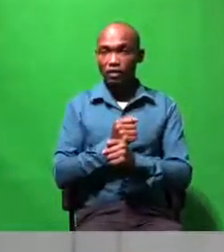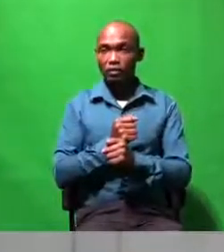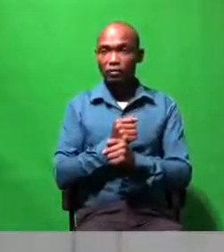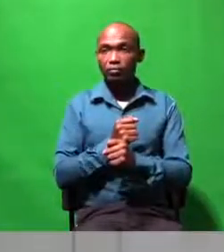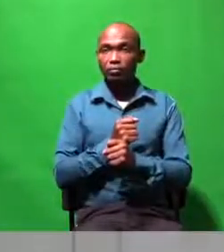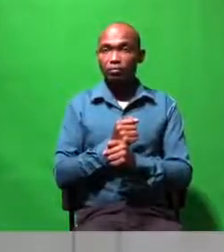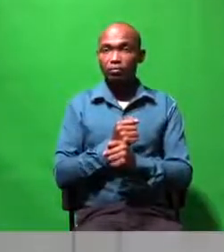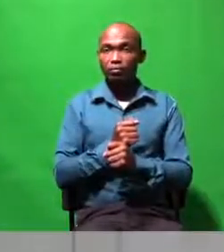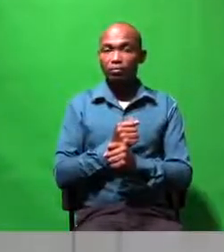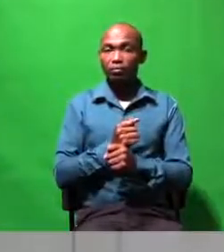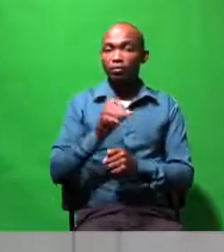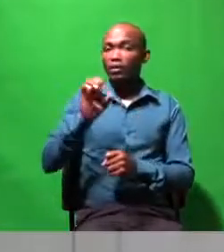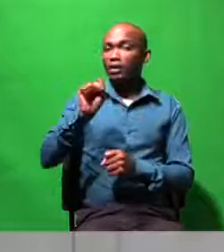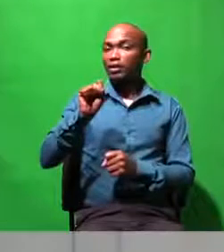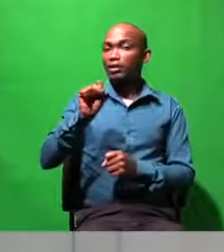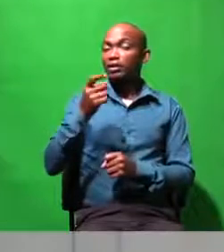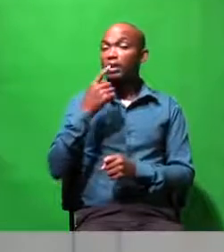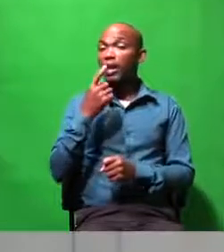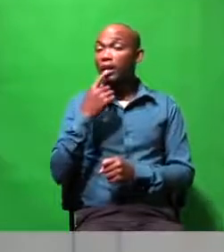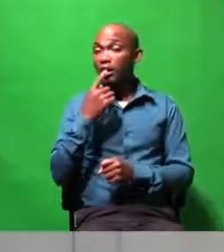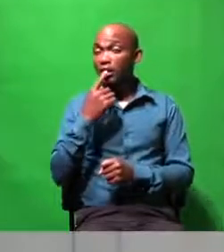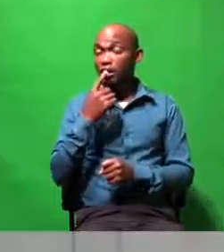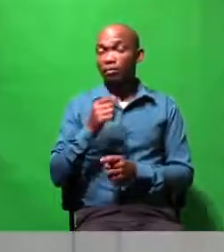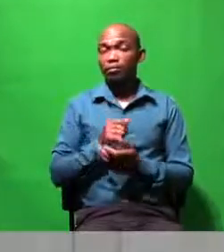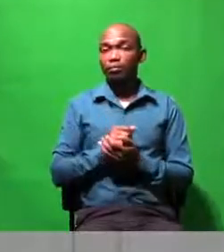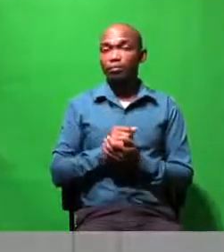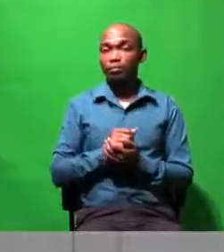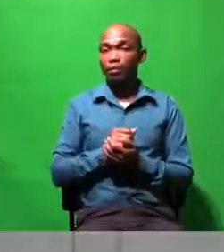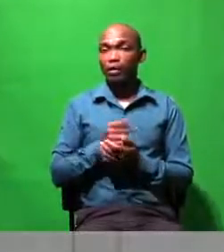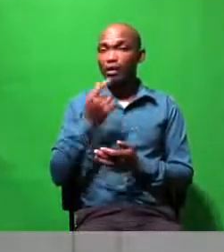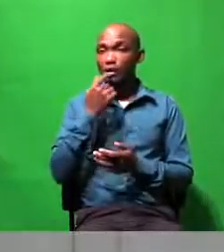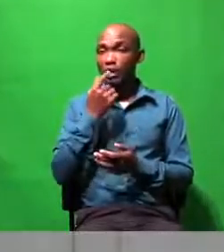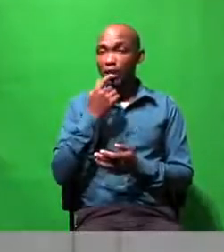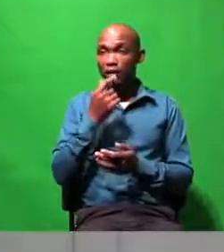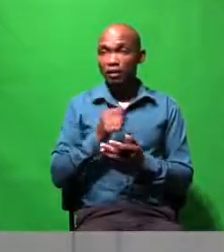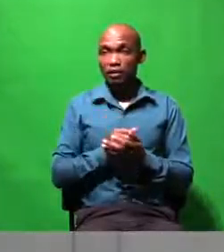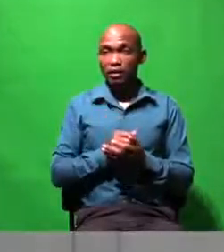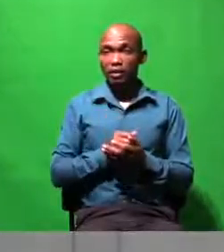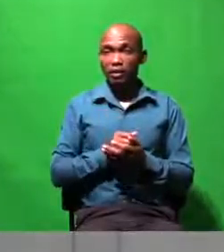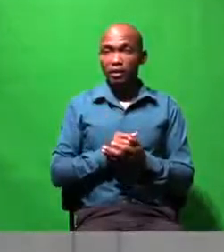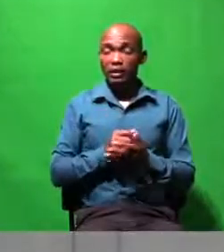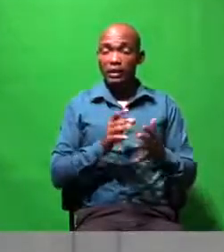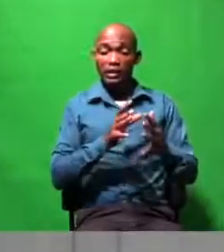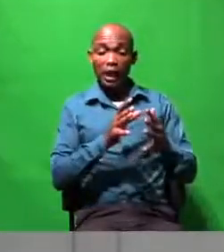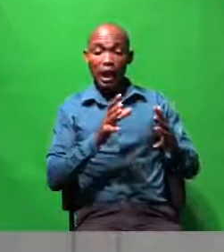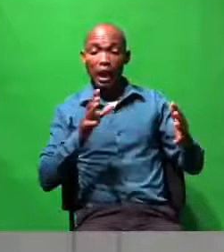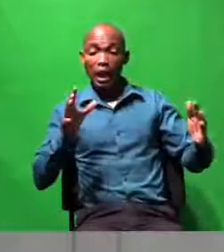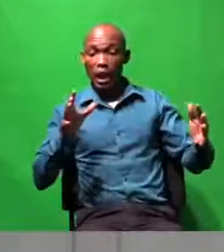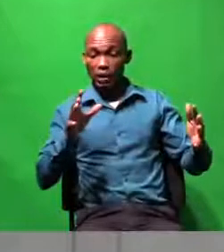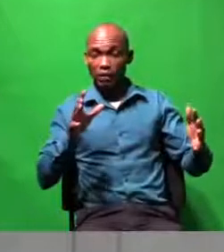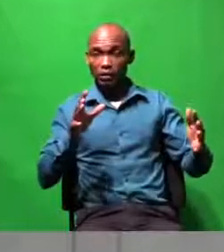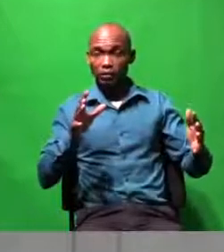salinity. Having a salinity, we can say, is a large water